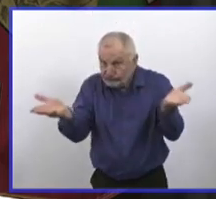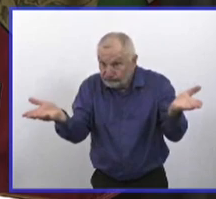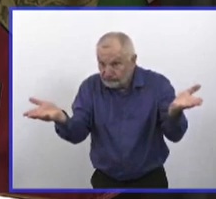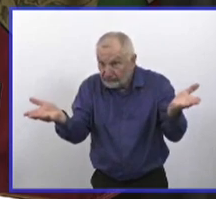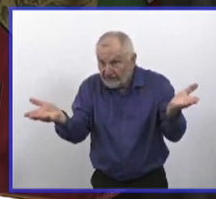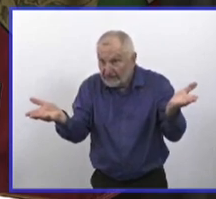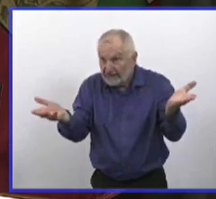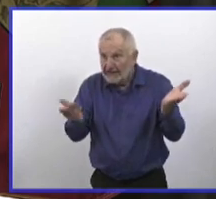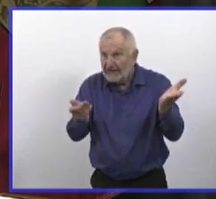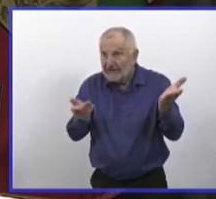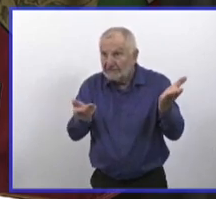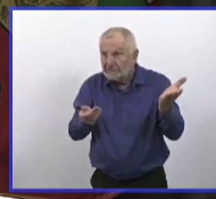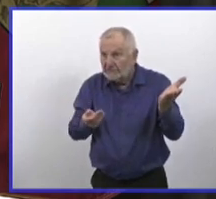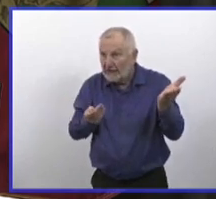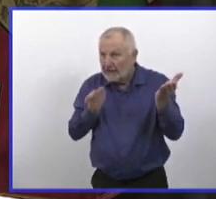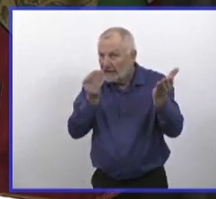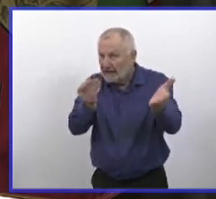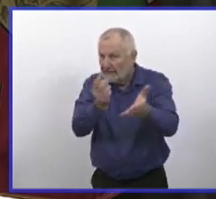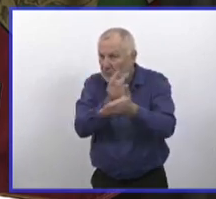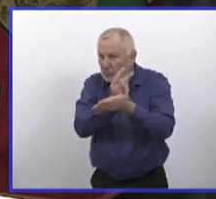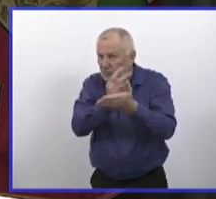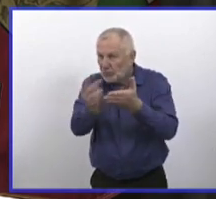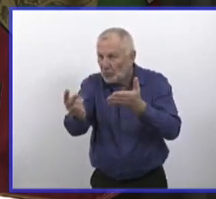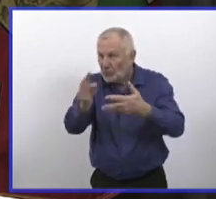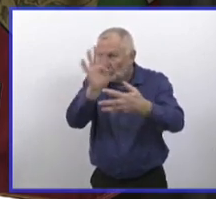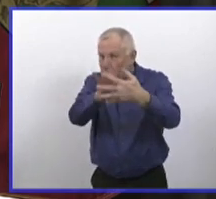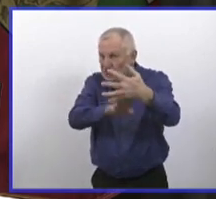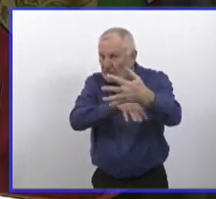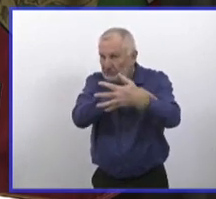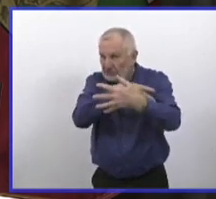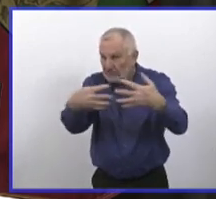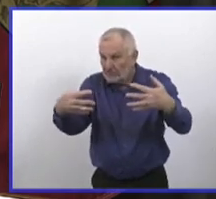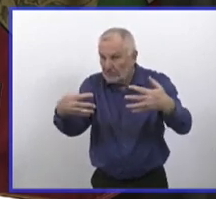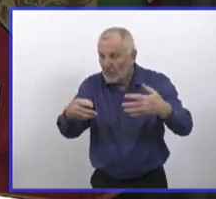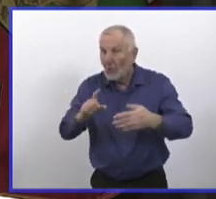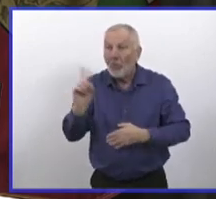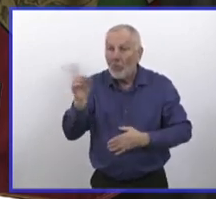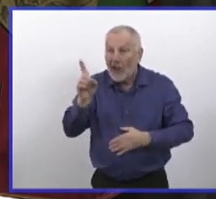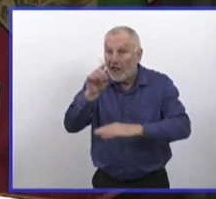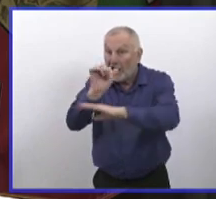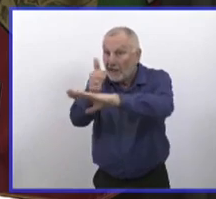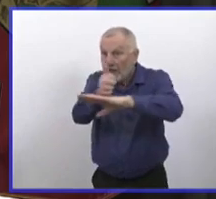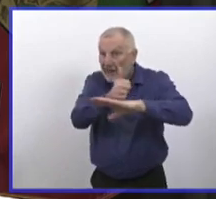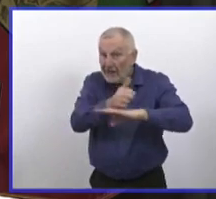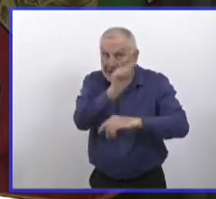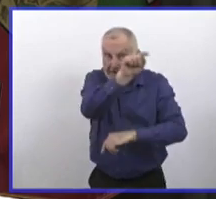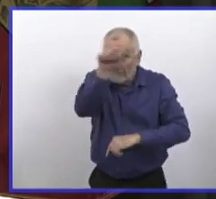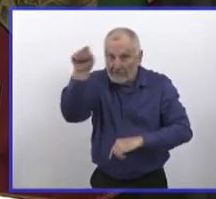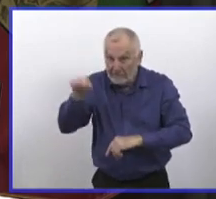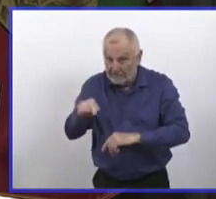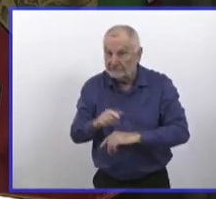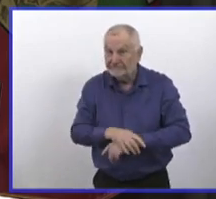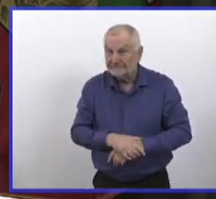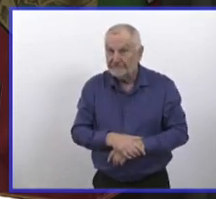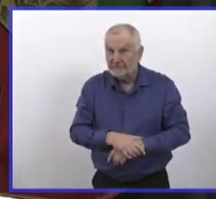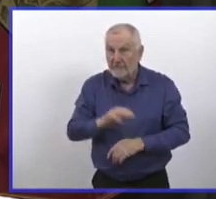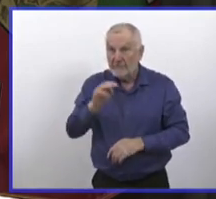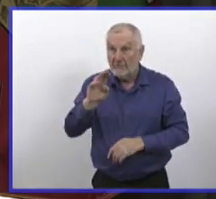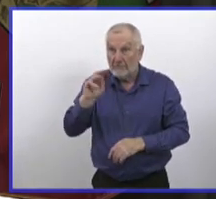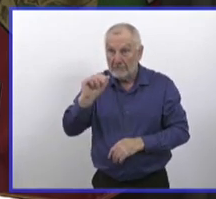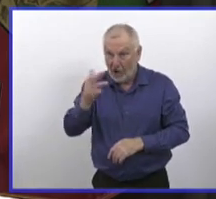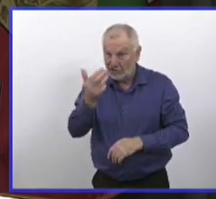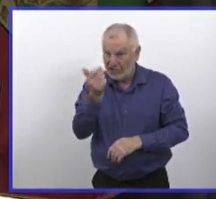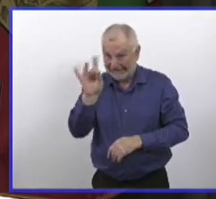schedule of where we will be operating these pop-up sites. By the end of this month, starting on March 18th, we will